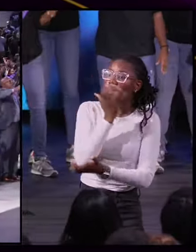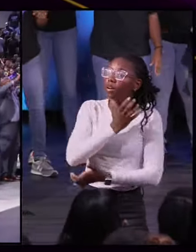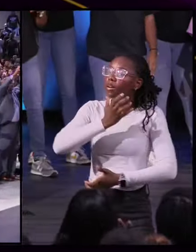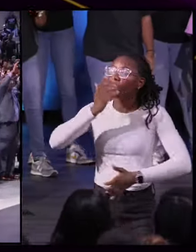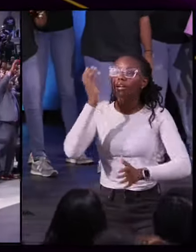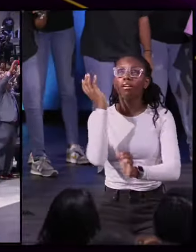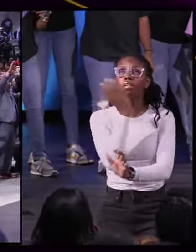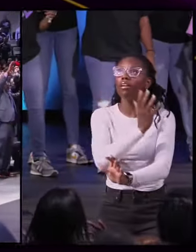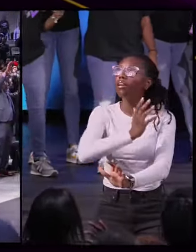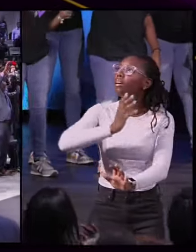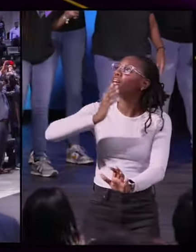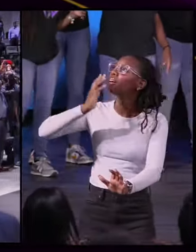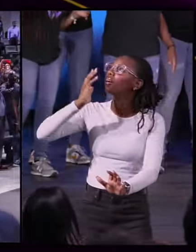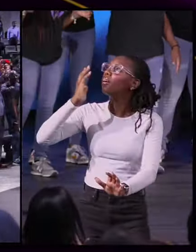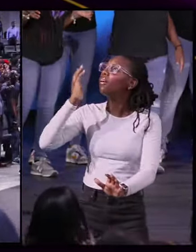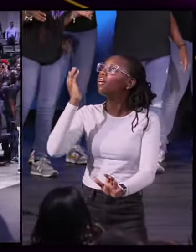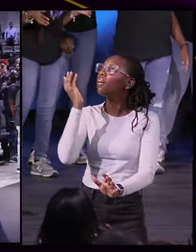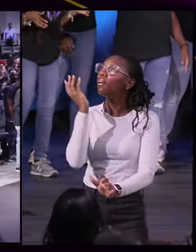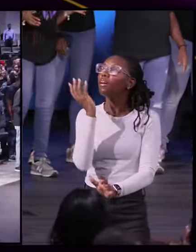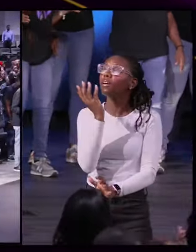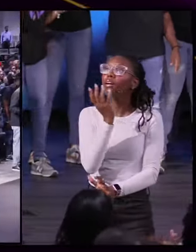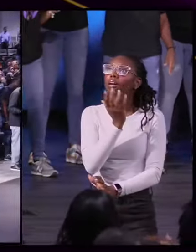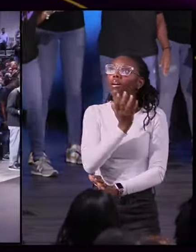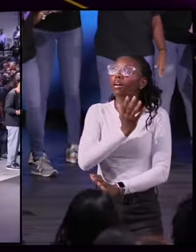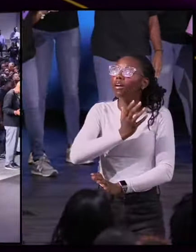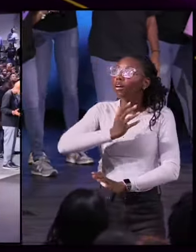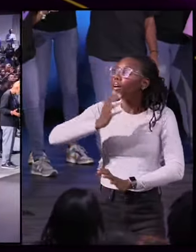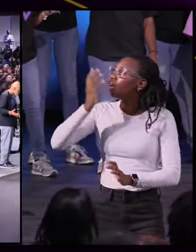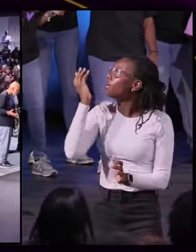name. Oh,